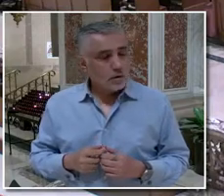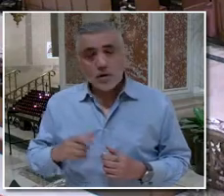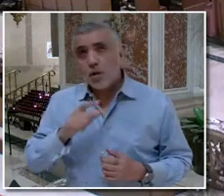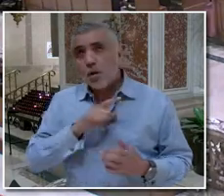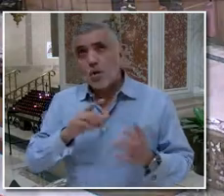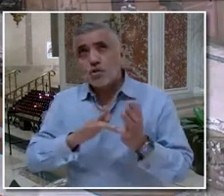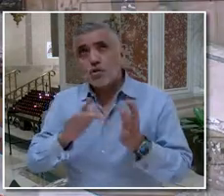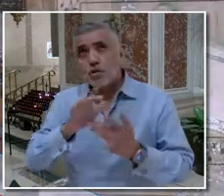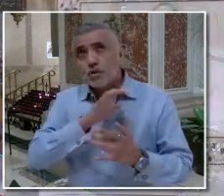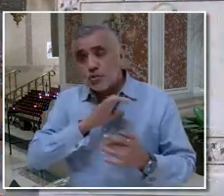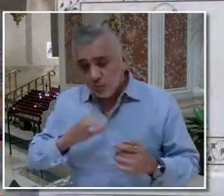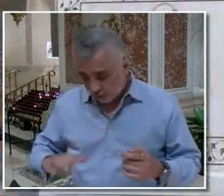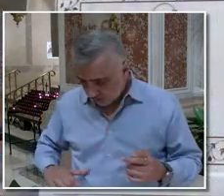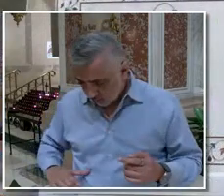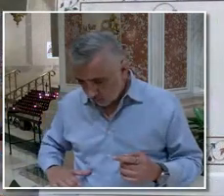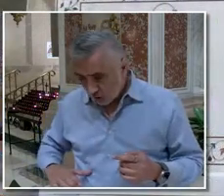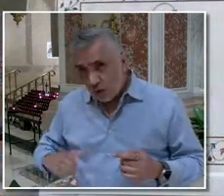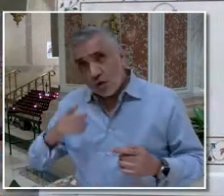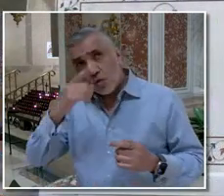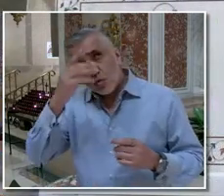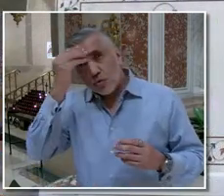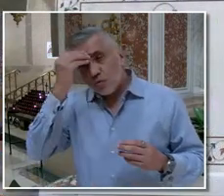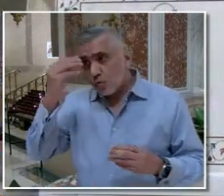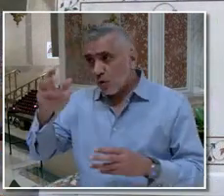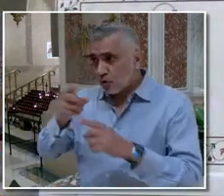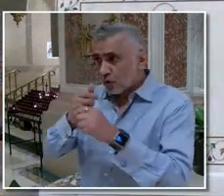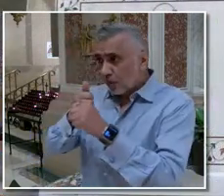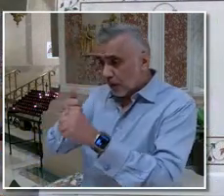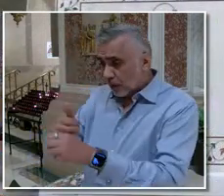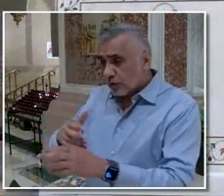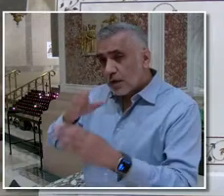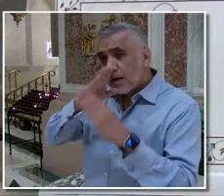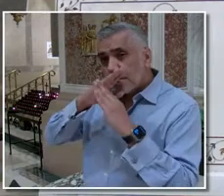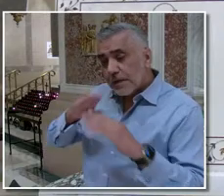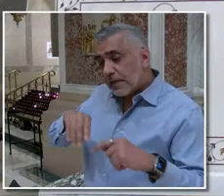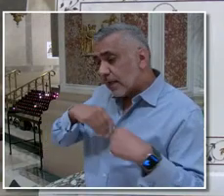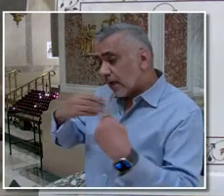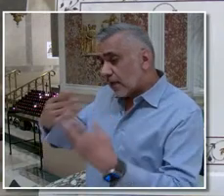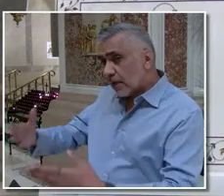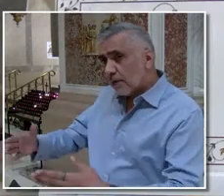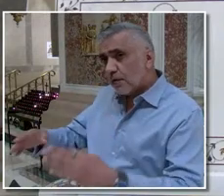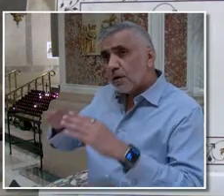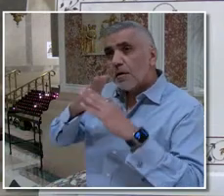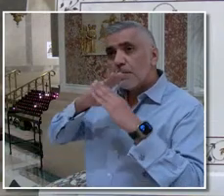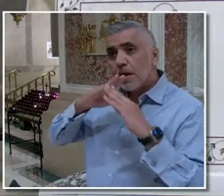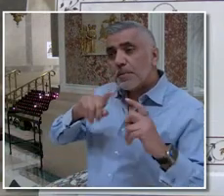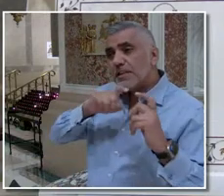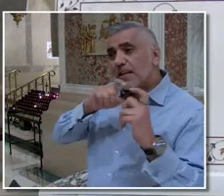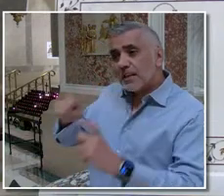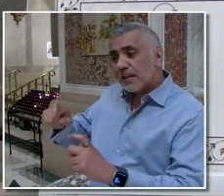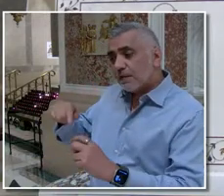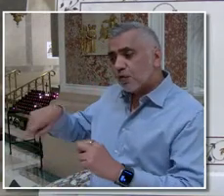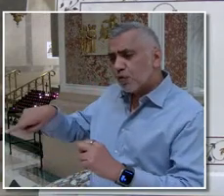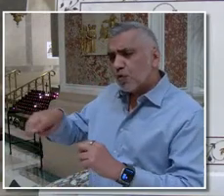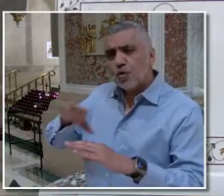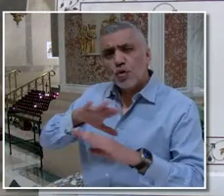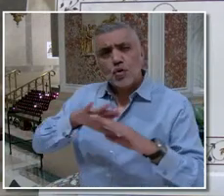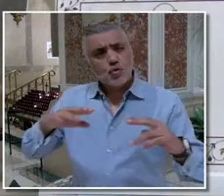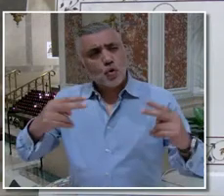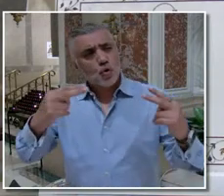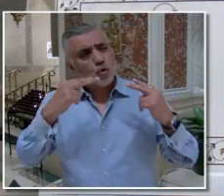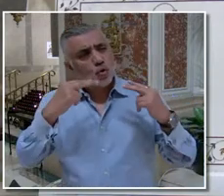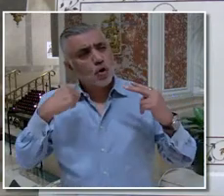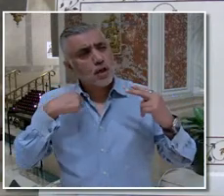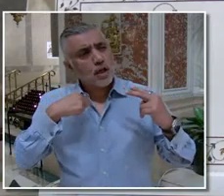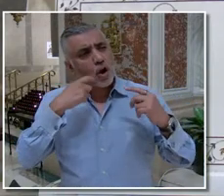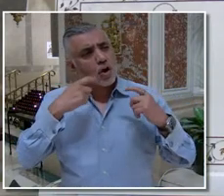Lord Jesus Christ, who said to your apostles, "Peace I leave you, my peace I give you," look not